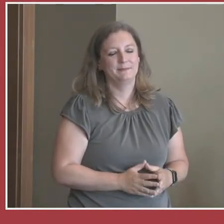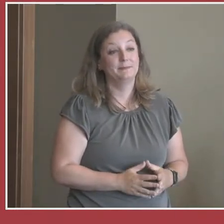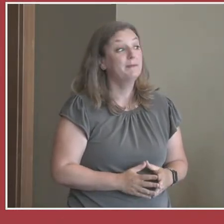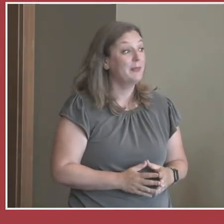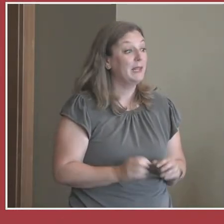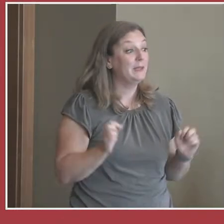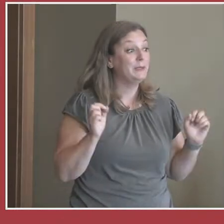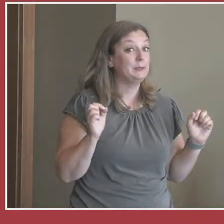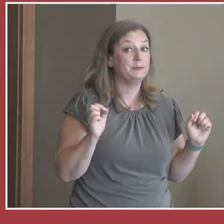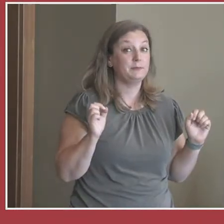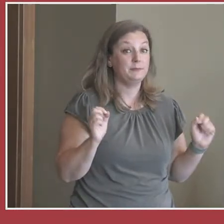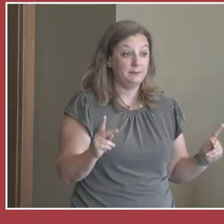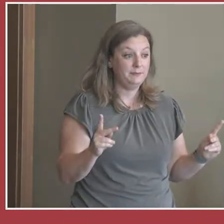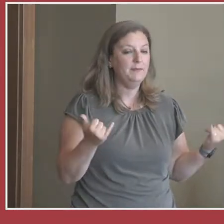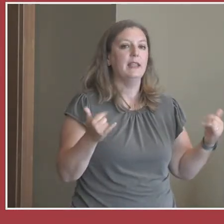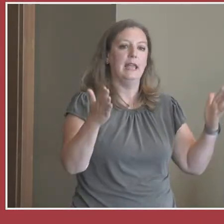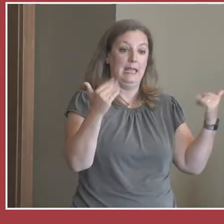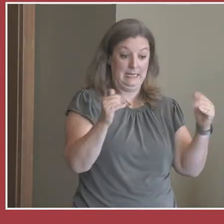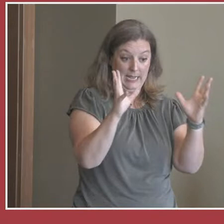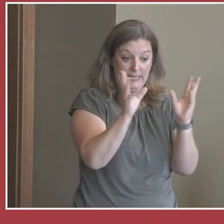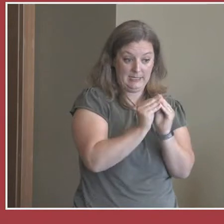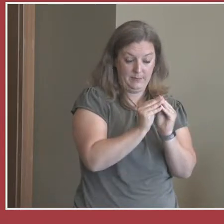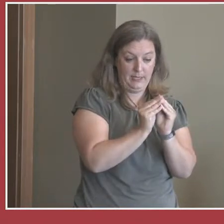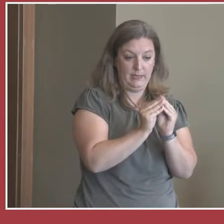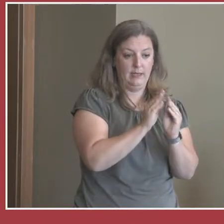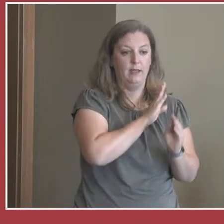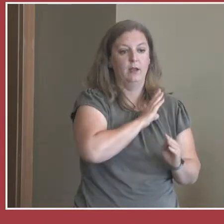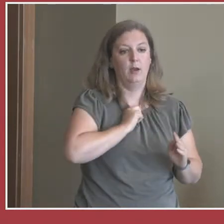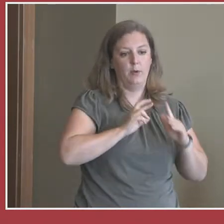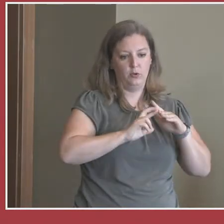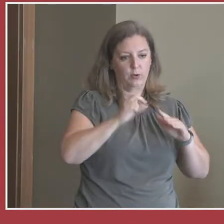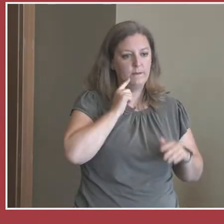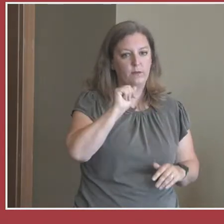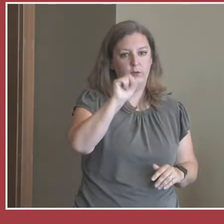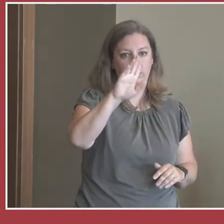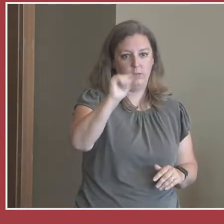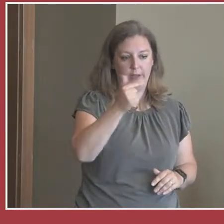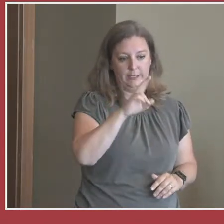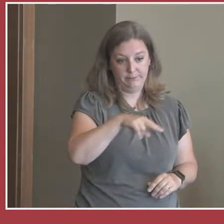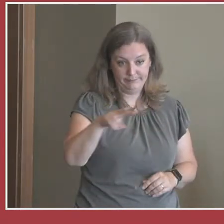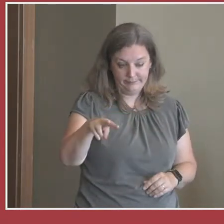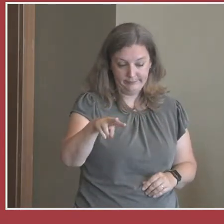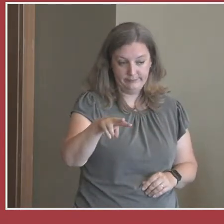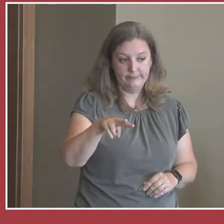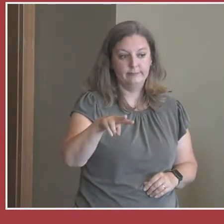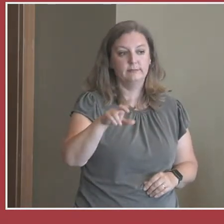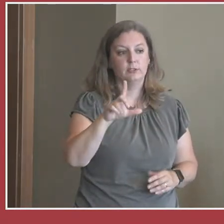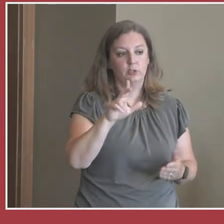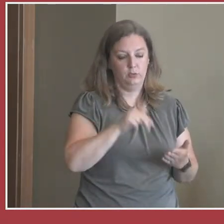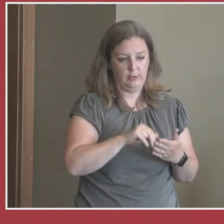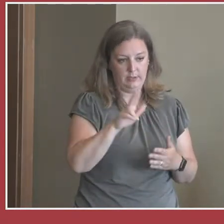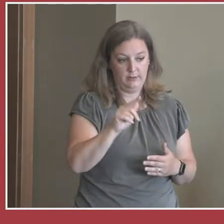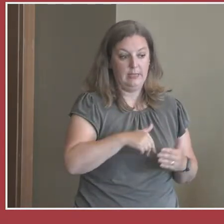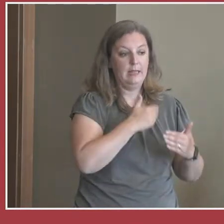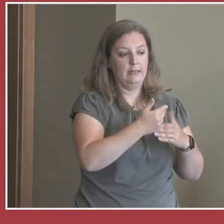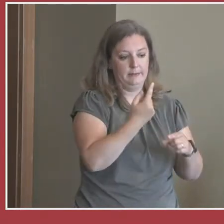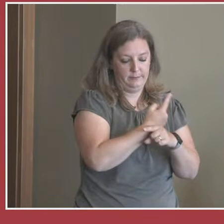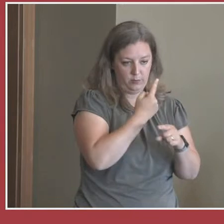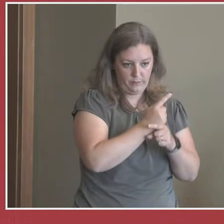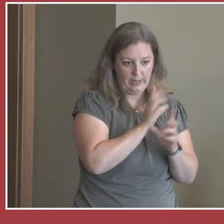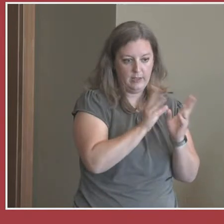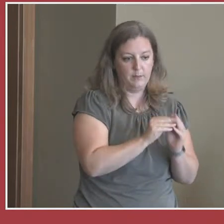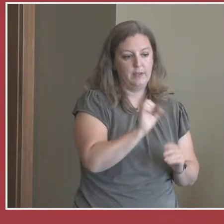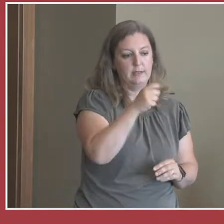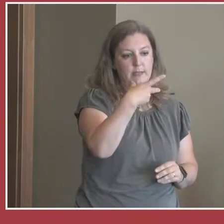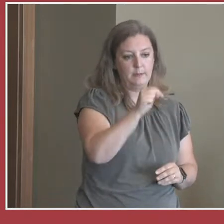All right. Our next meeting is a board retreat scheduled for August 22, 2023, and our next regular business meeting is